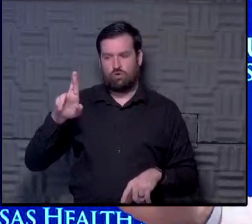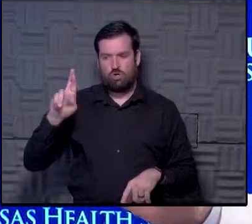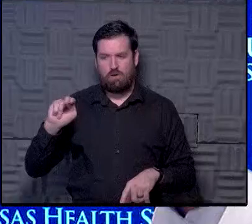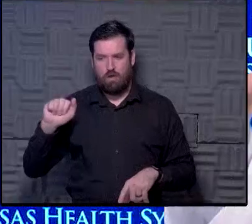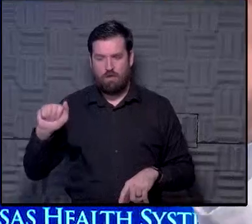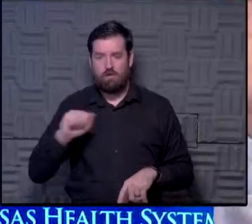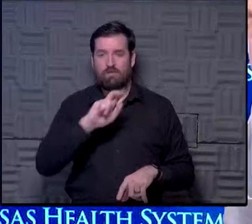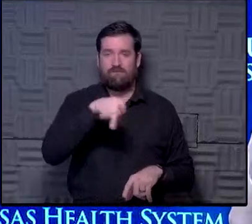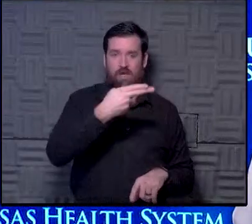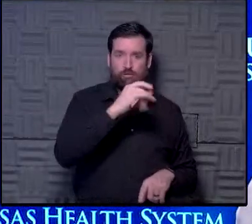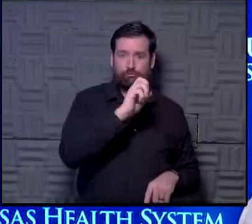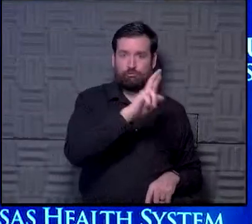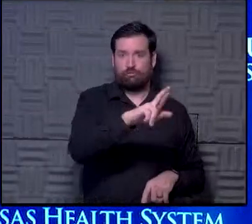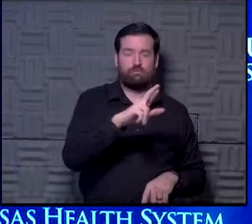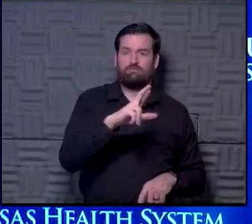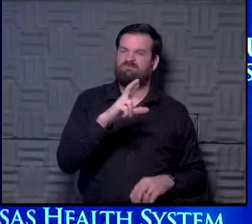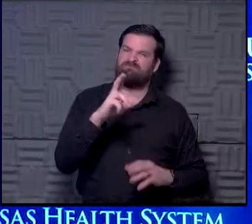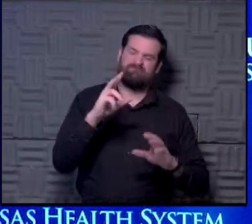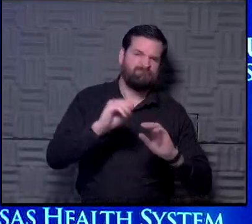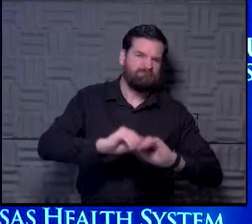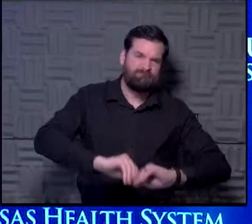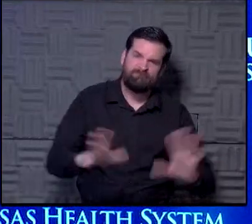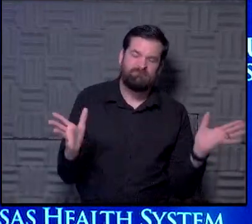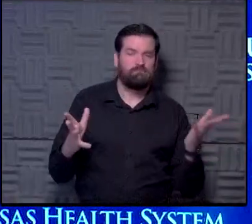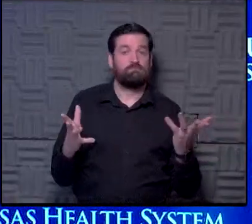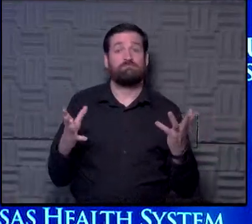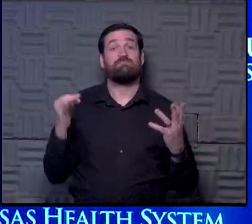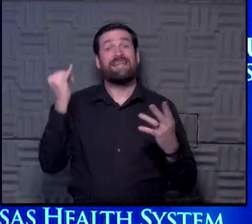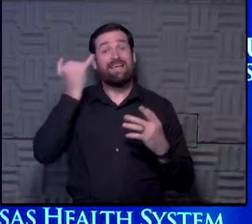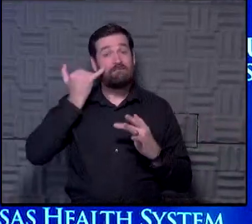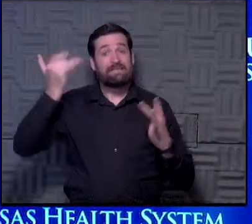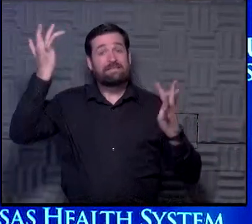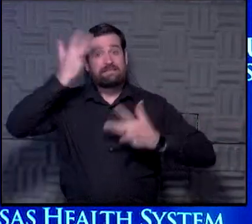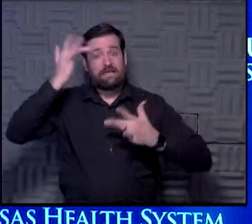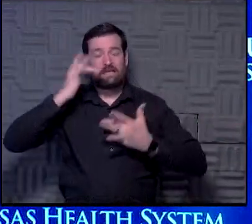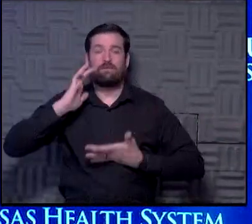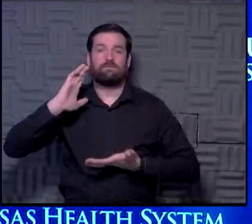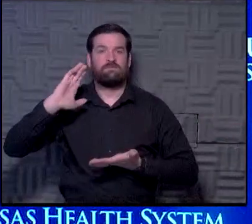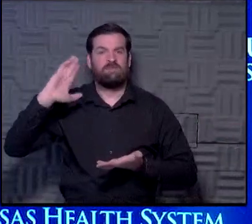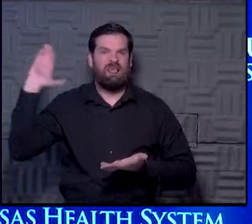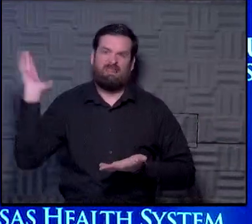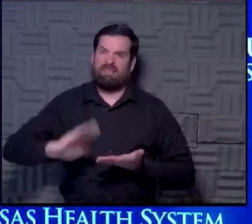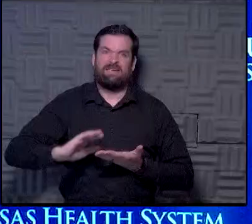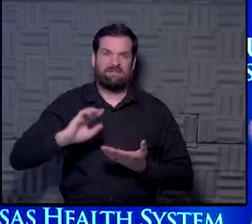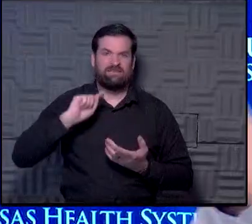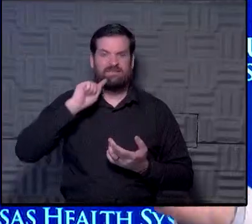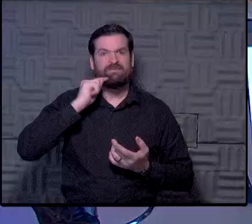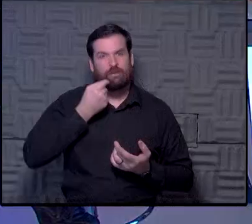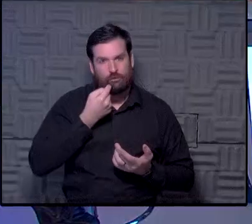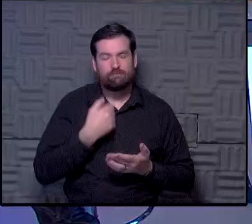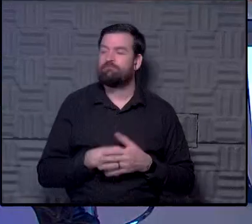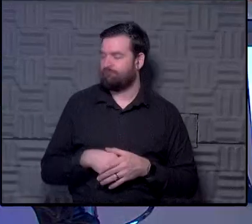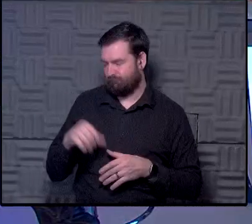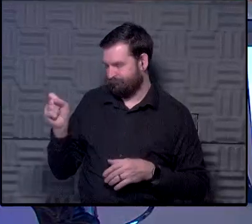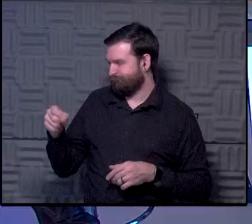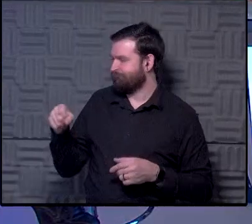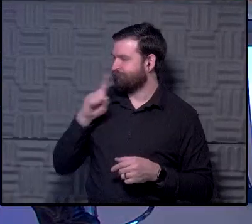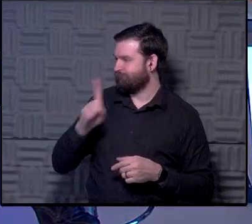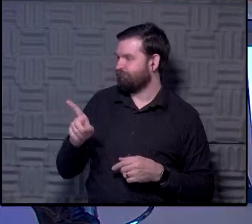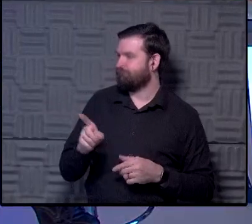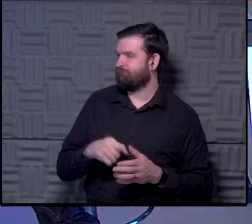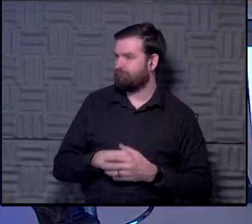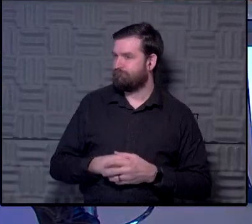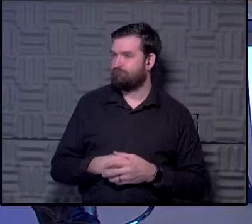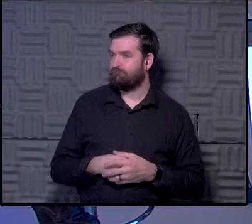overwhelming around the acuity of illness. Even if you get sick, you just don't get anywhere near as sick. Yeah, absolutely. I think there